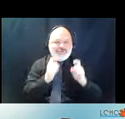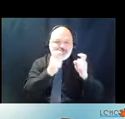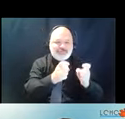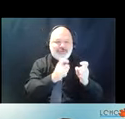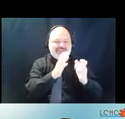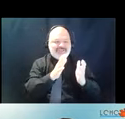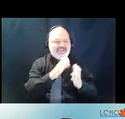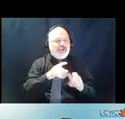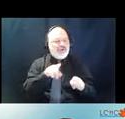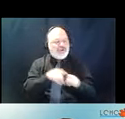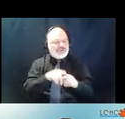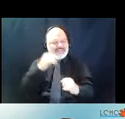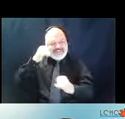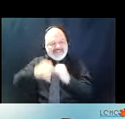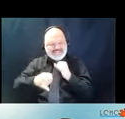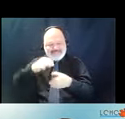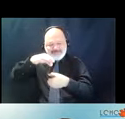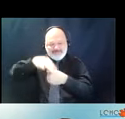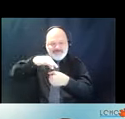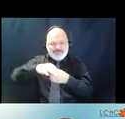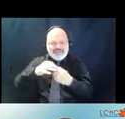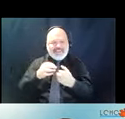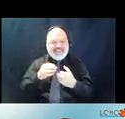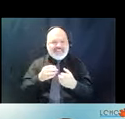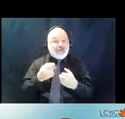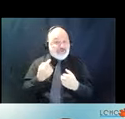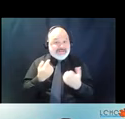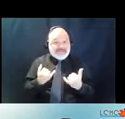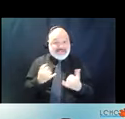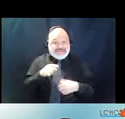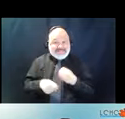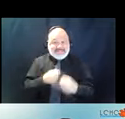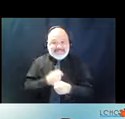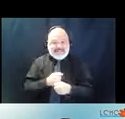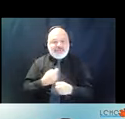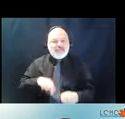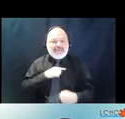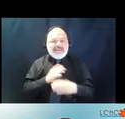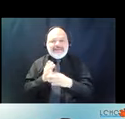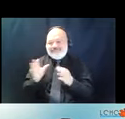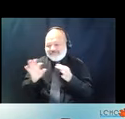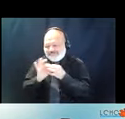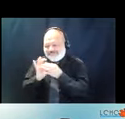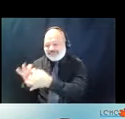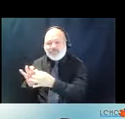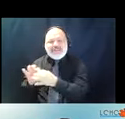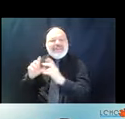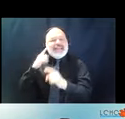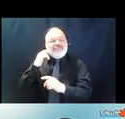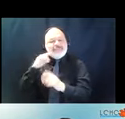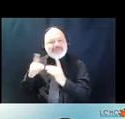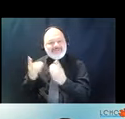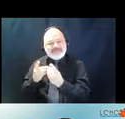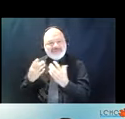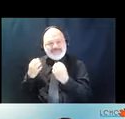robust get out the vote effort. And this year, we are partnering with the California Department of Social Services and the